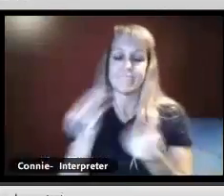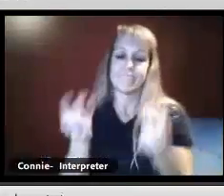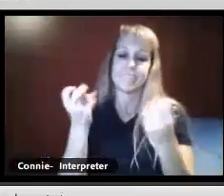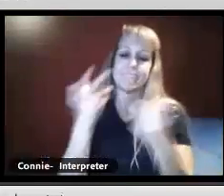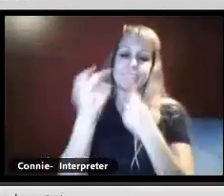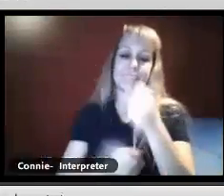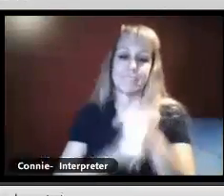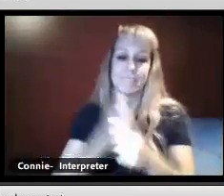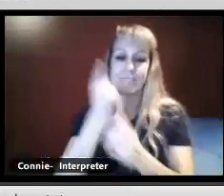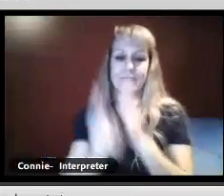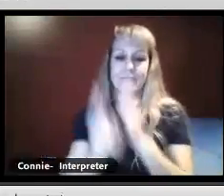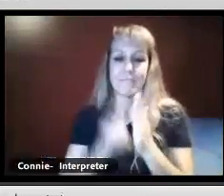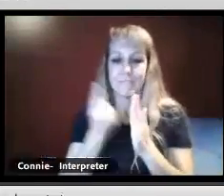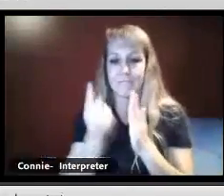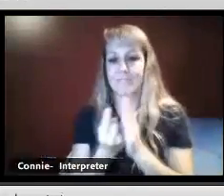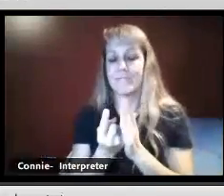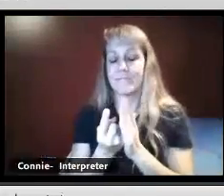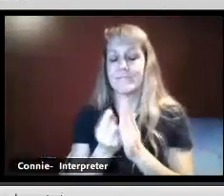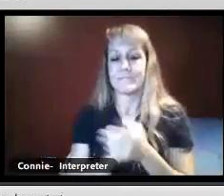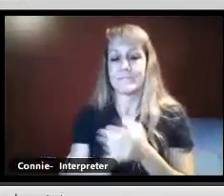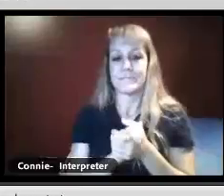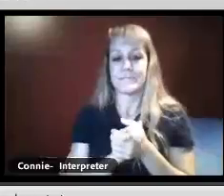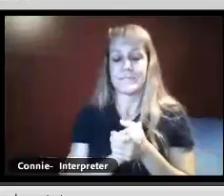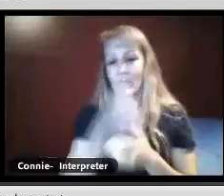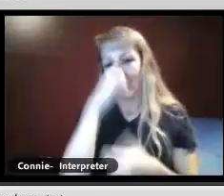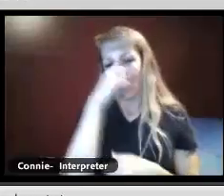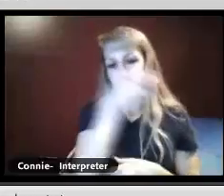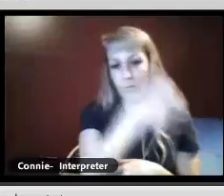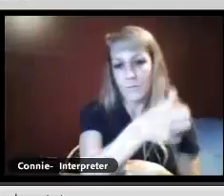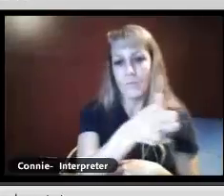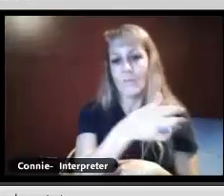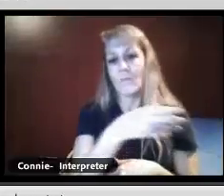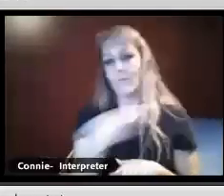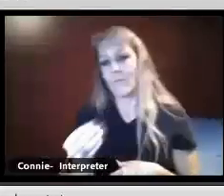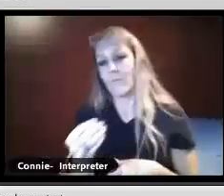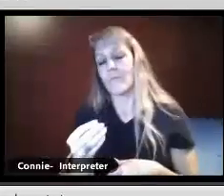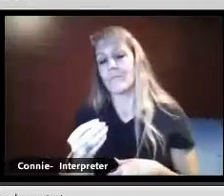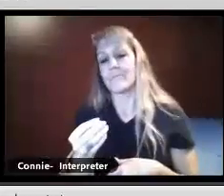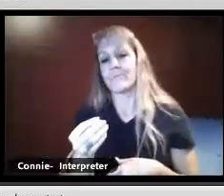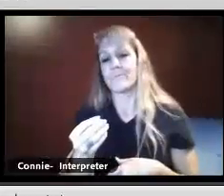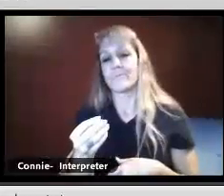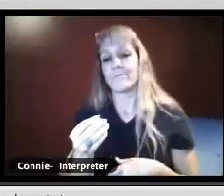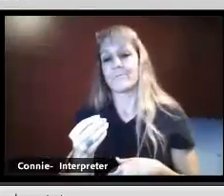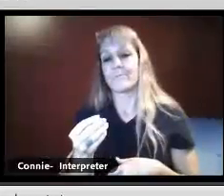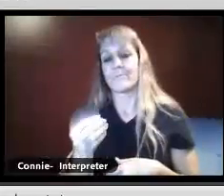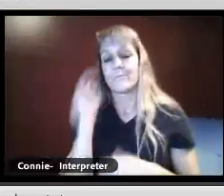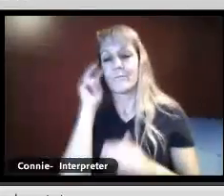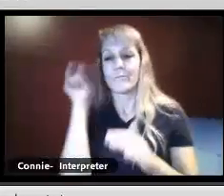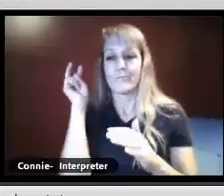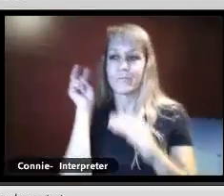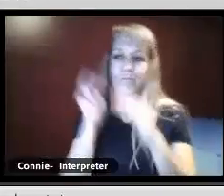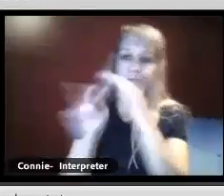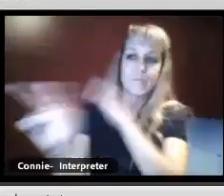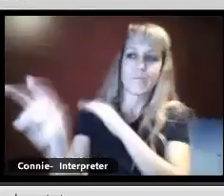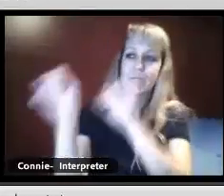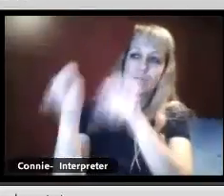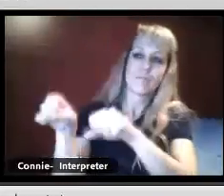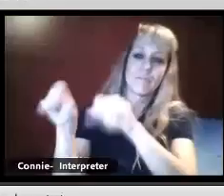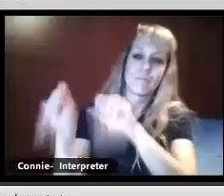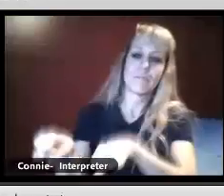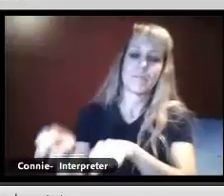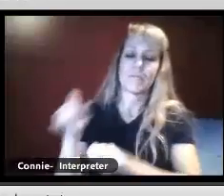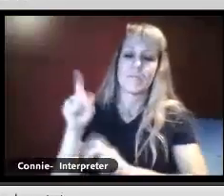on it. So for both yourselves and for prospective